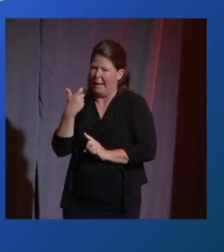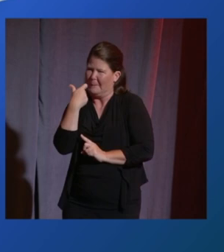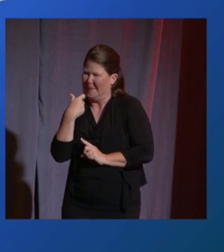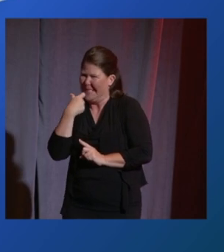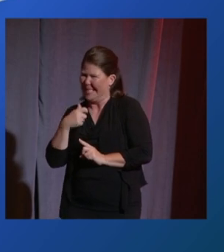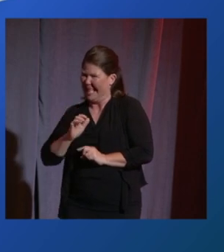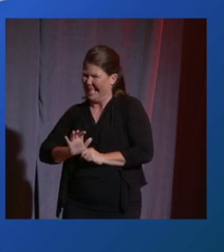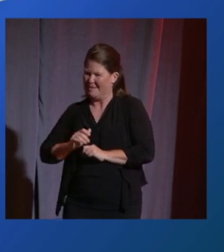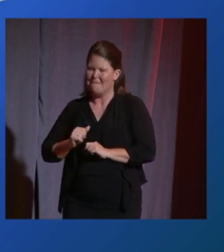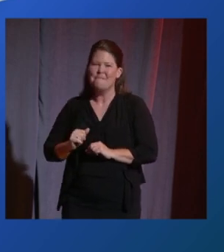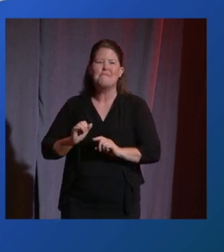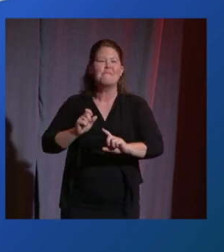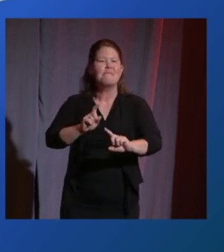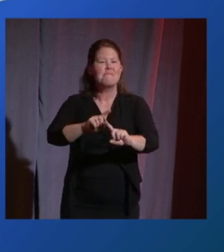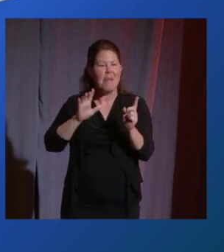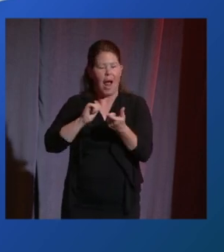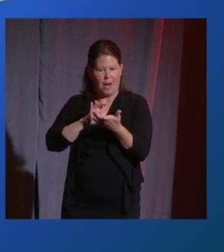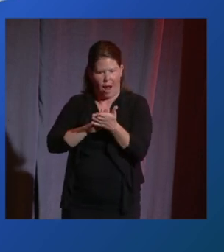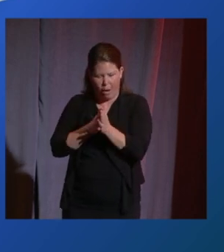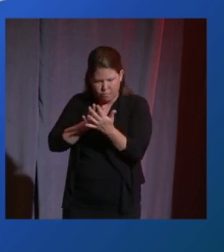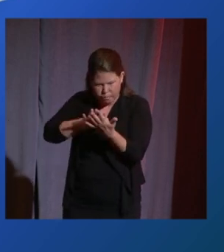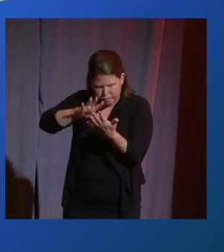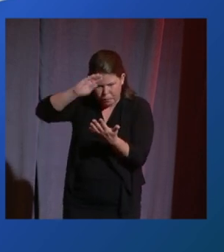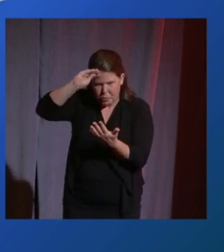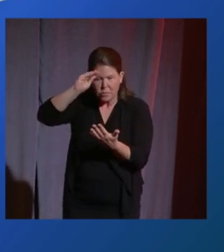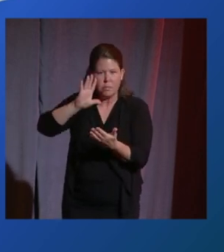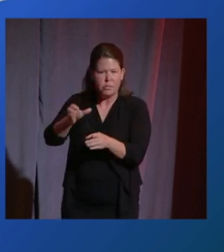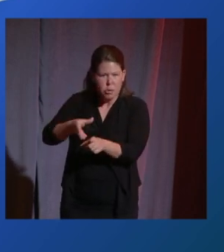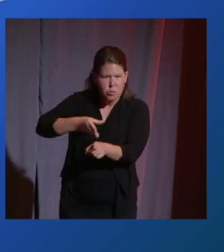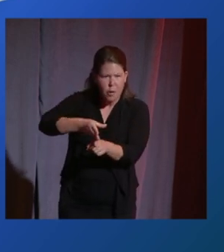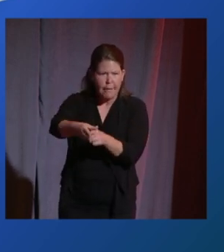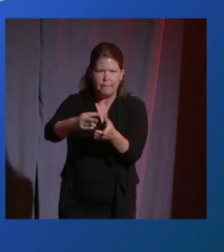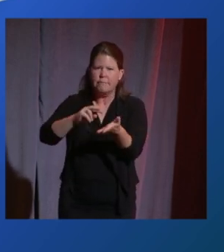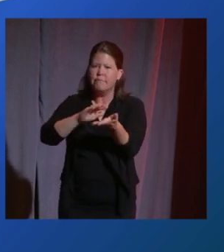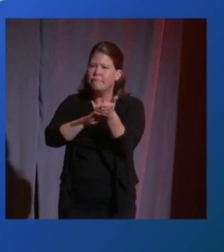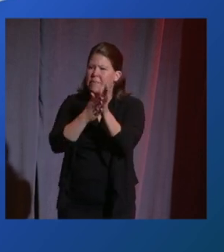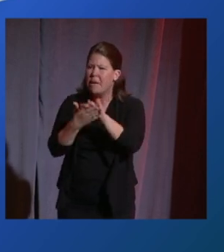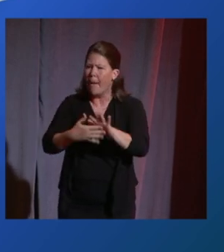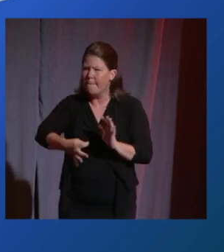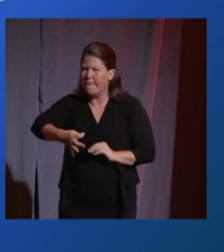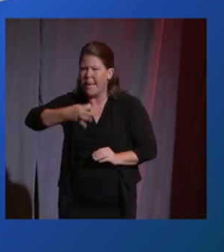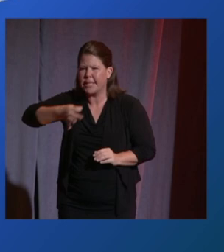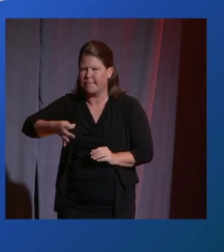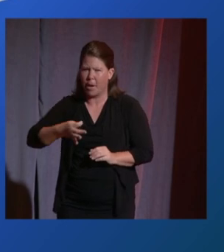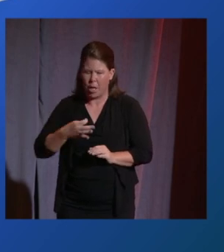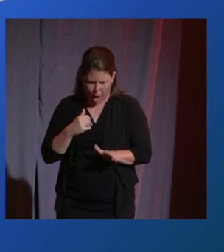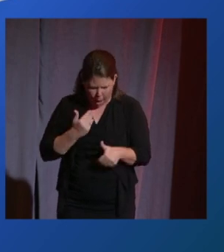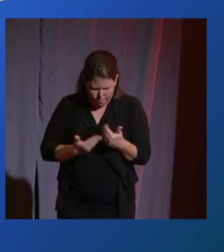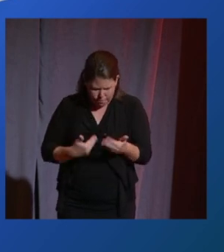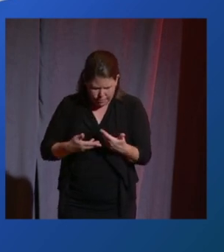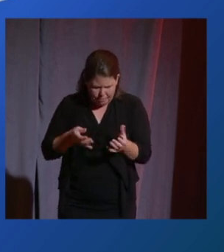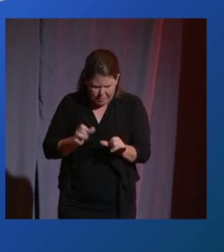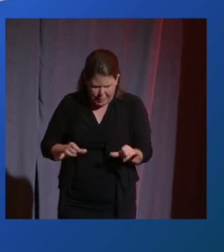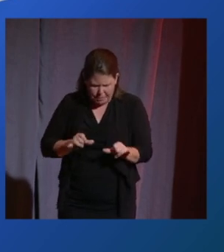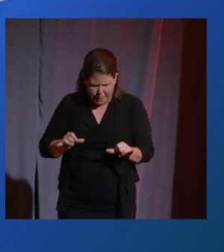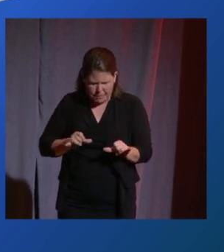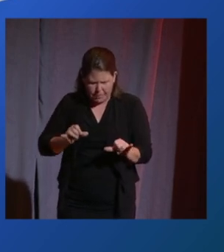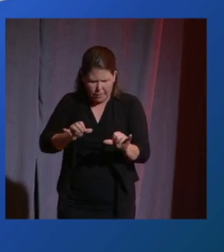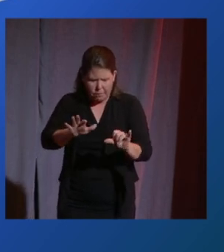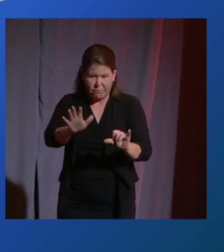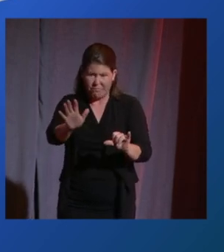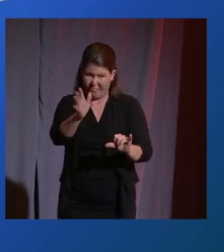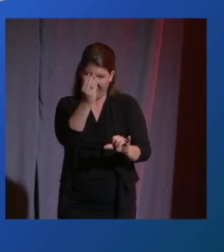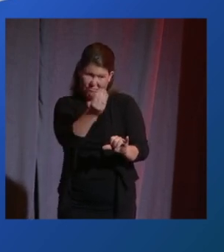you became an expert at it and it was the same the same the same and you got better better better well I'm here to tell you that that's not the case